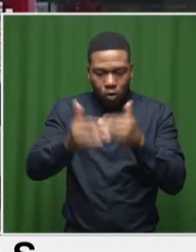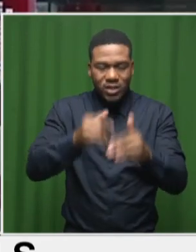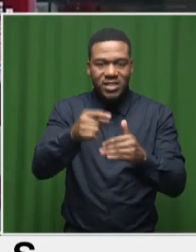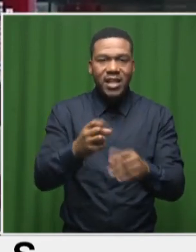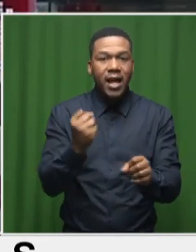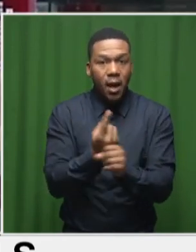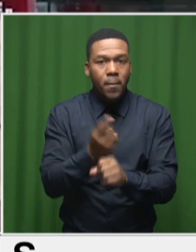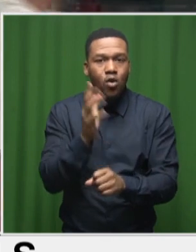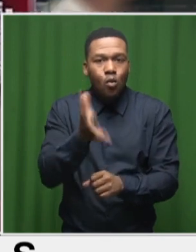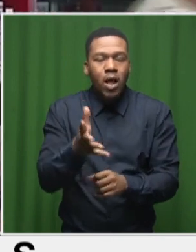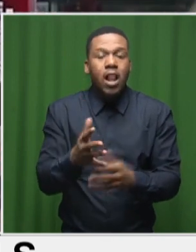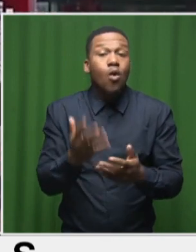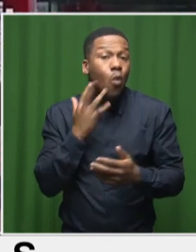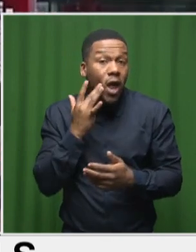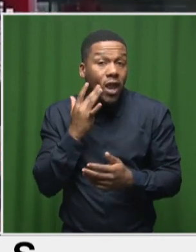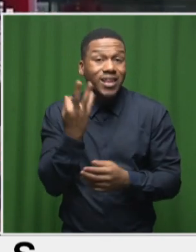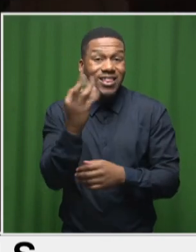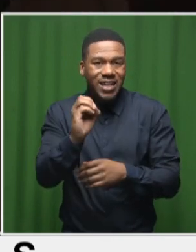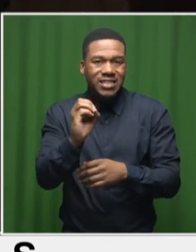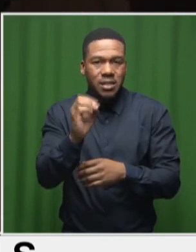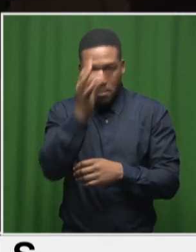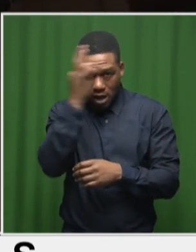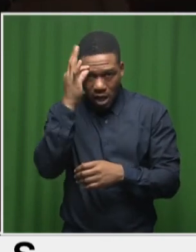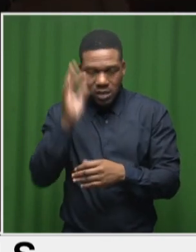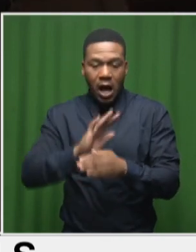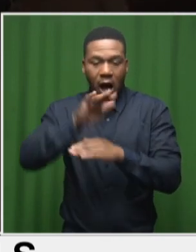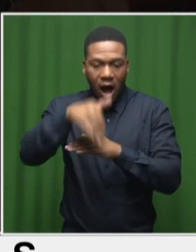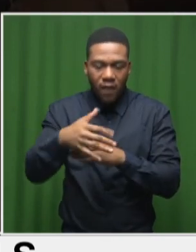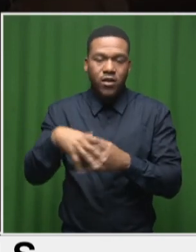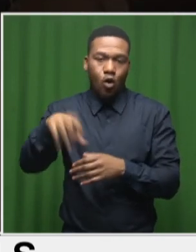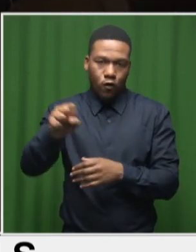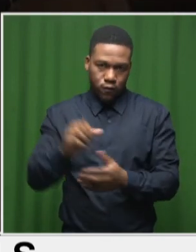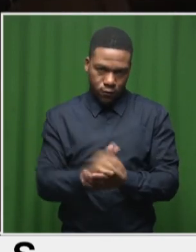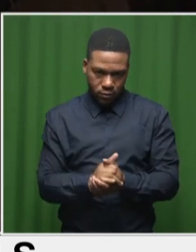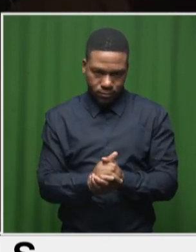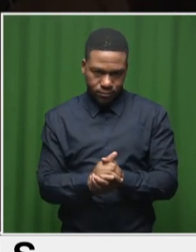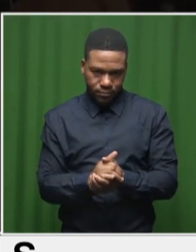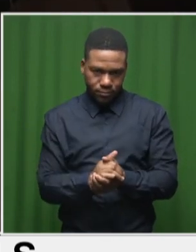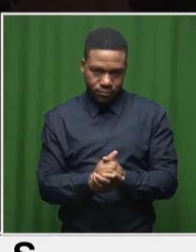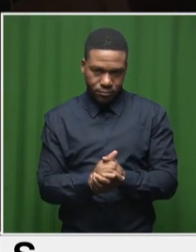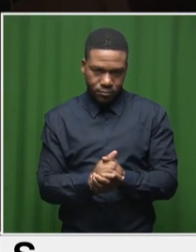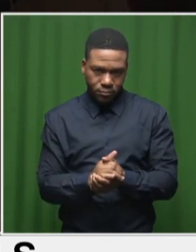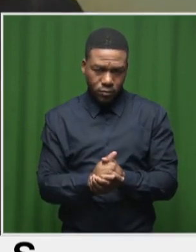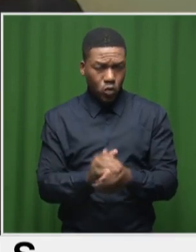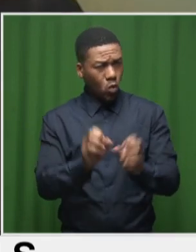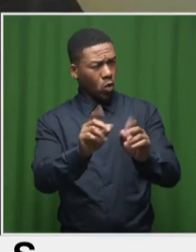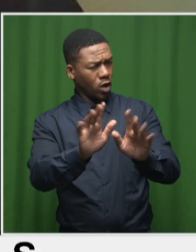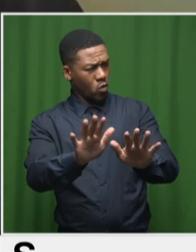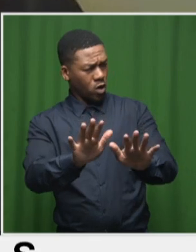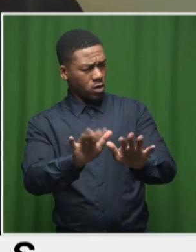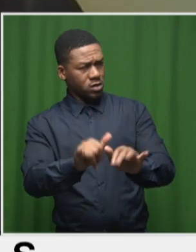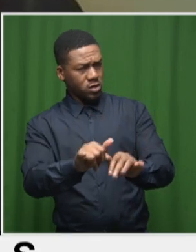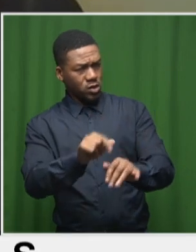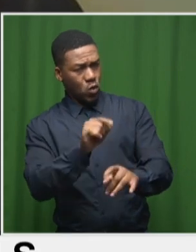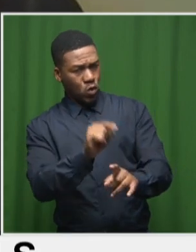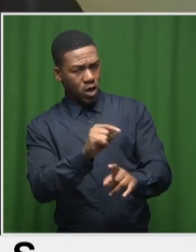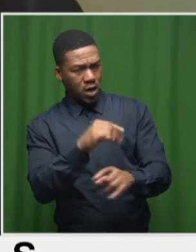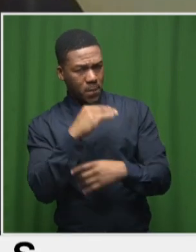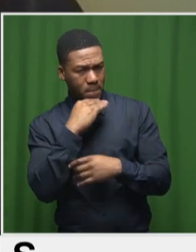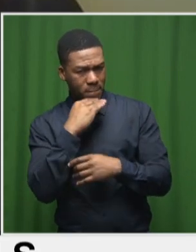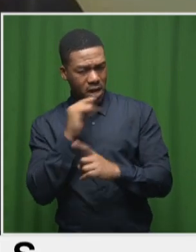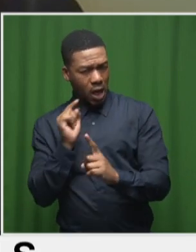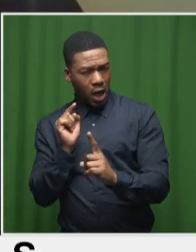switch off. So this is really for households. I mean, if we look at this, this is more aimed